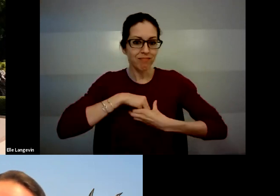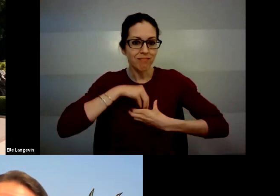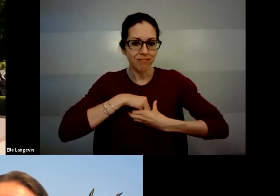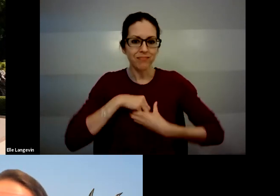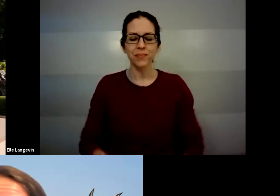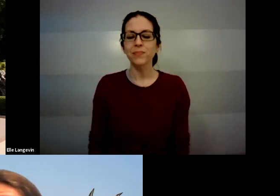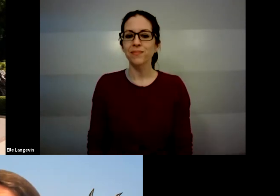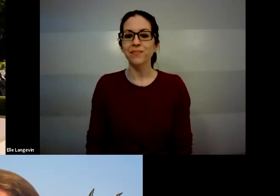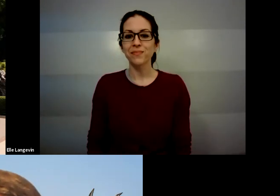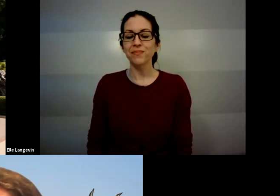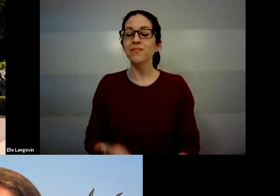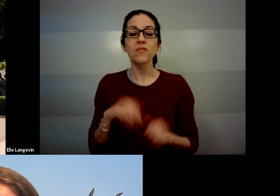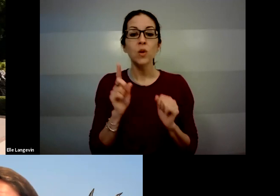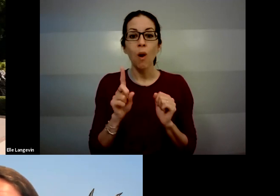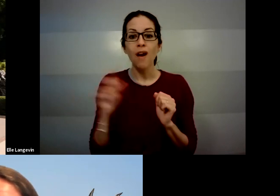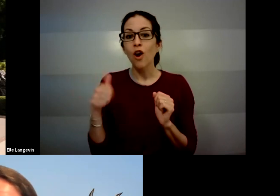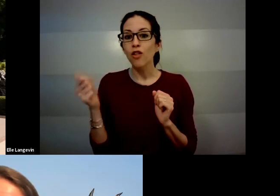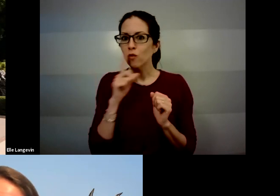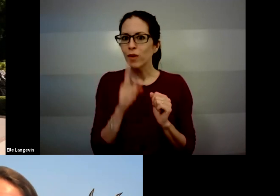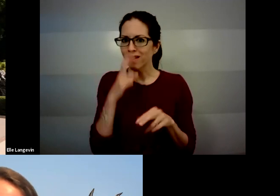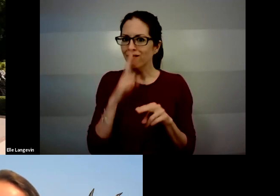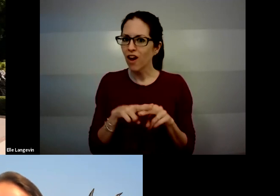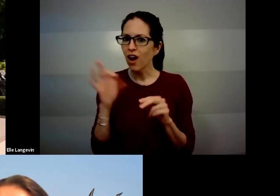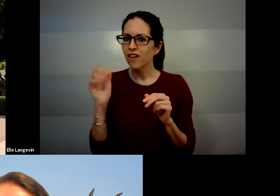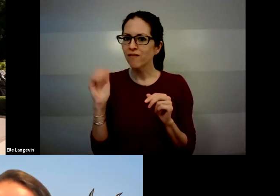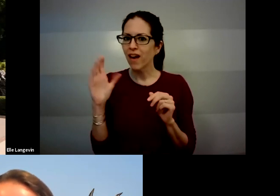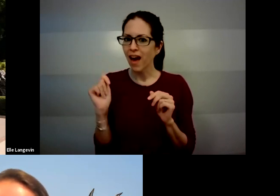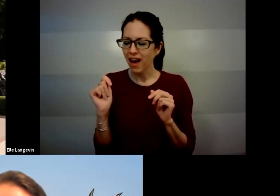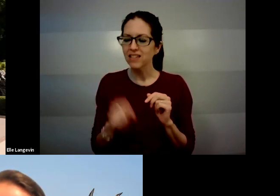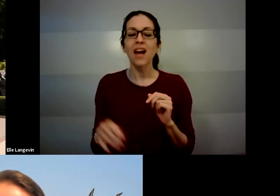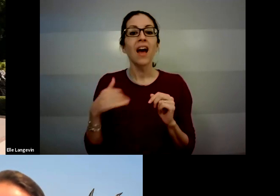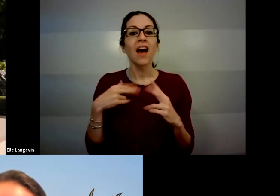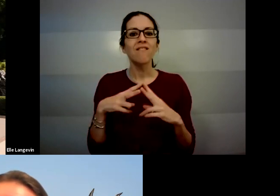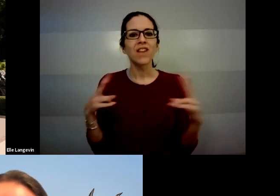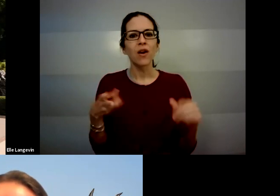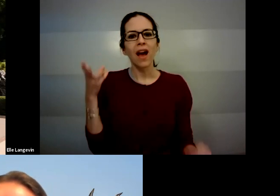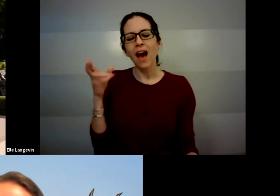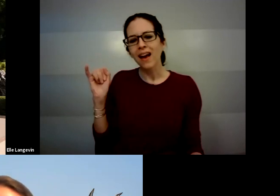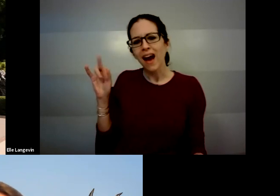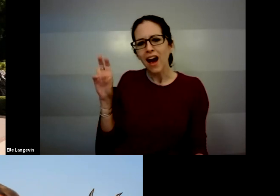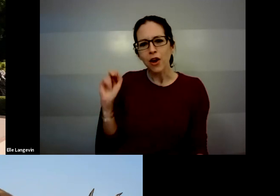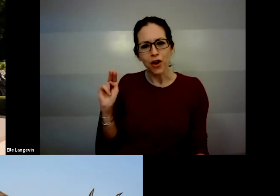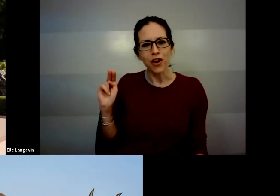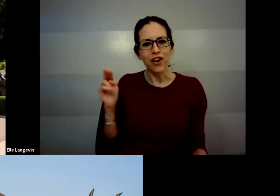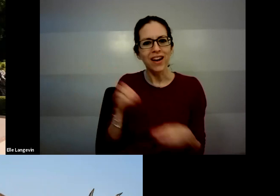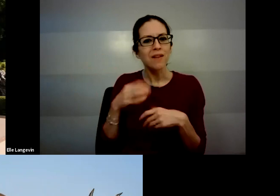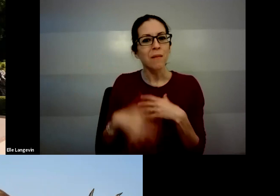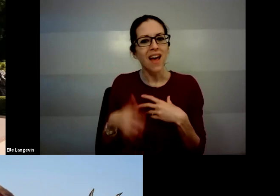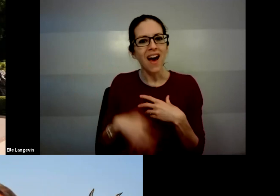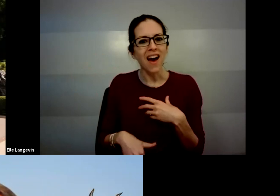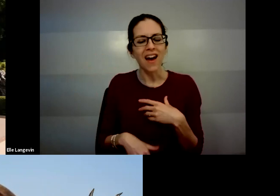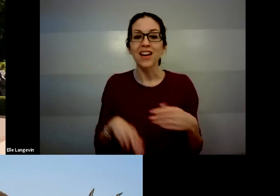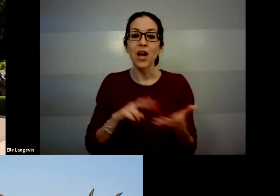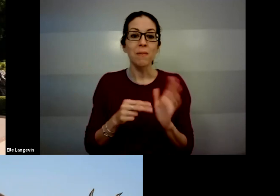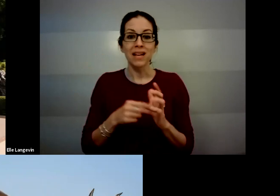think. And one other really fun fact about birds is that they have very high iron content in their blood. And so over